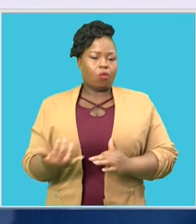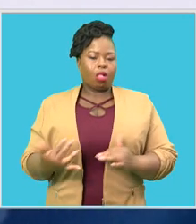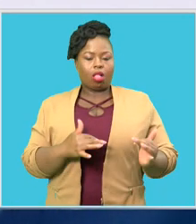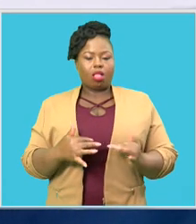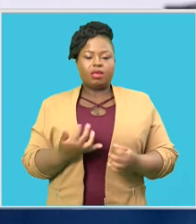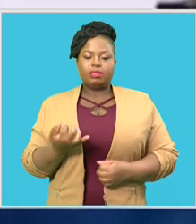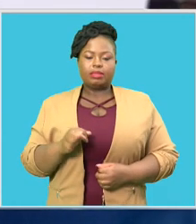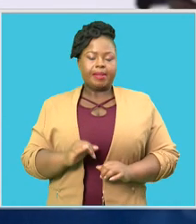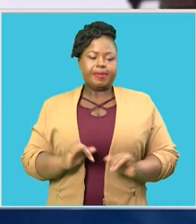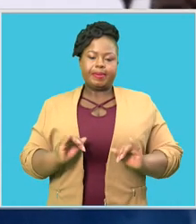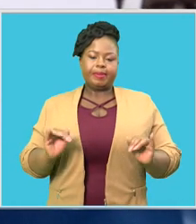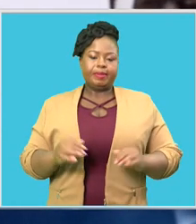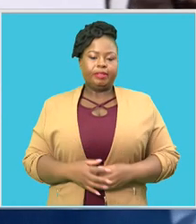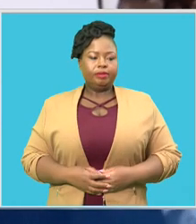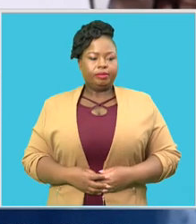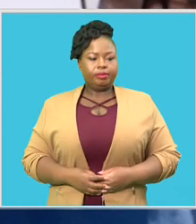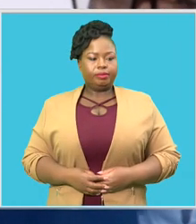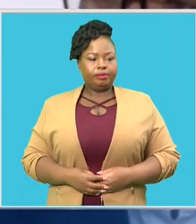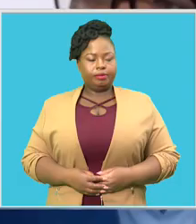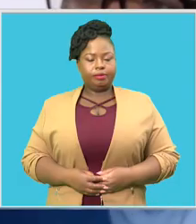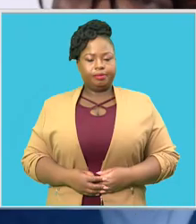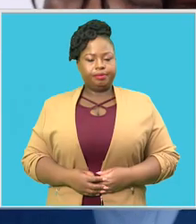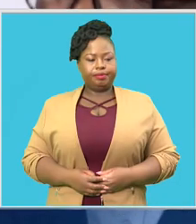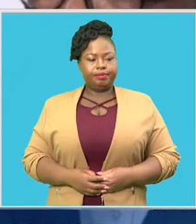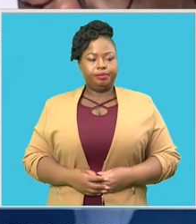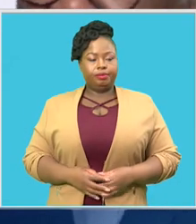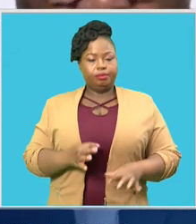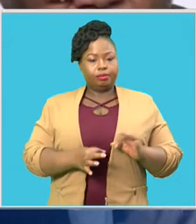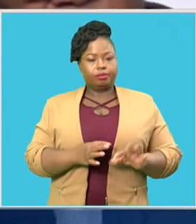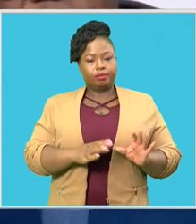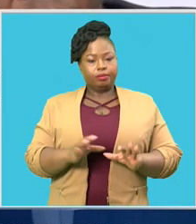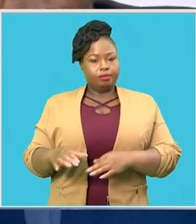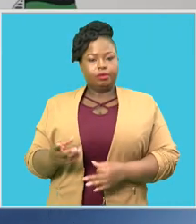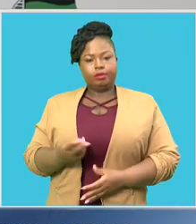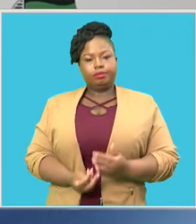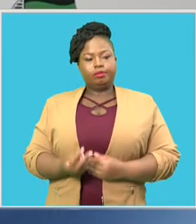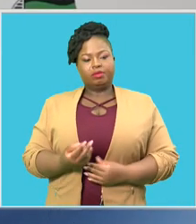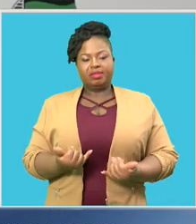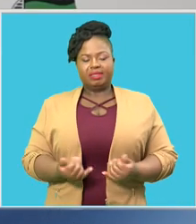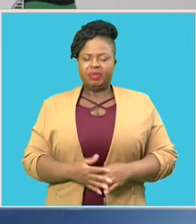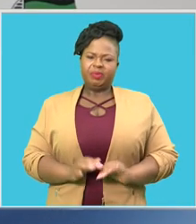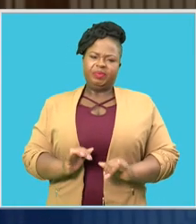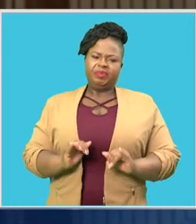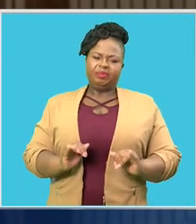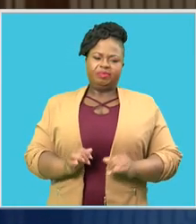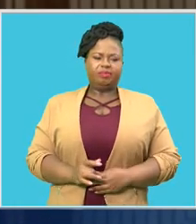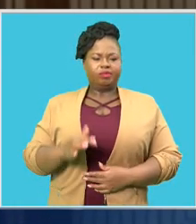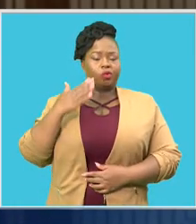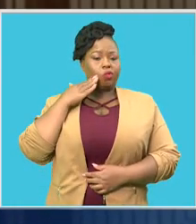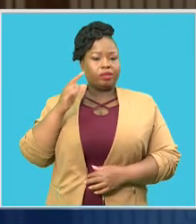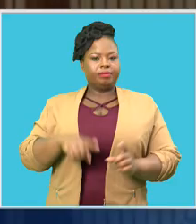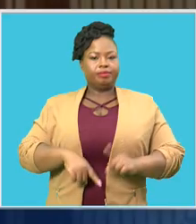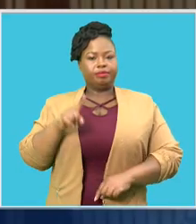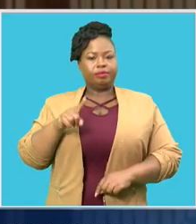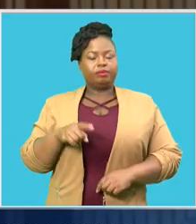kusaqhubeka nokudlondlobala. Ubudlelwane phakathi kwalamaqembu omabili bube muncwe kakhulukazi ngemuva